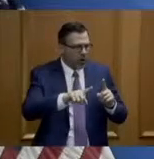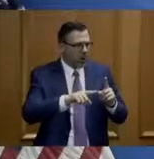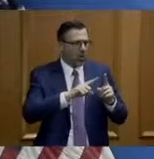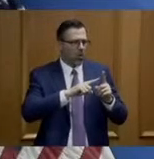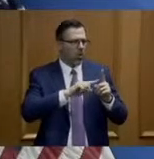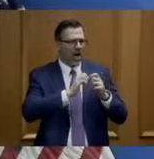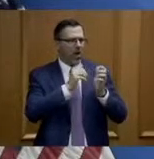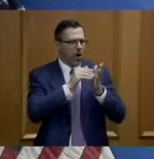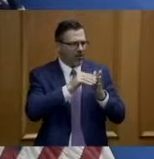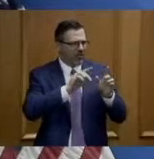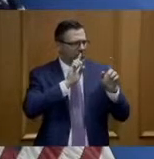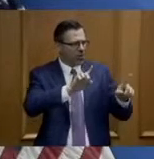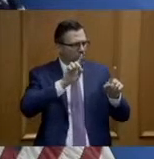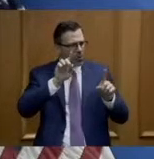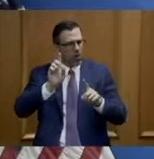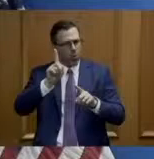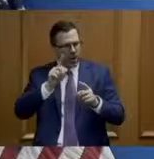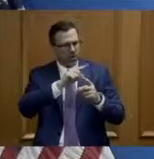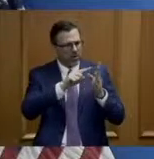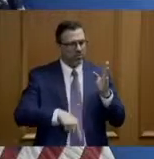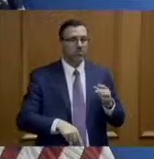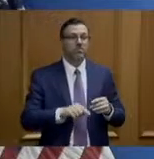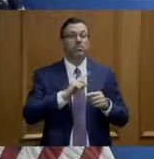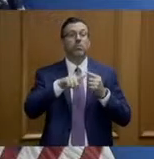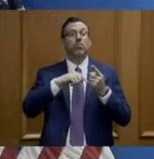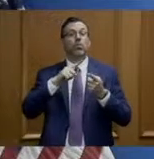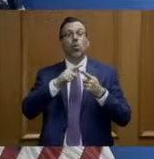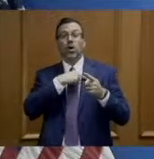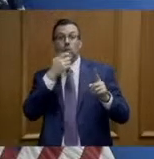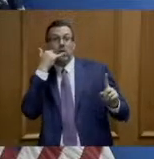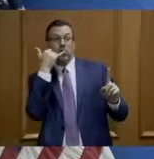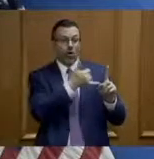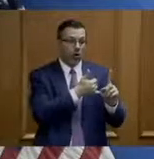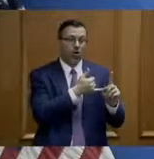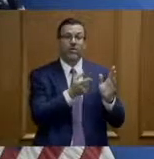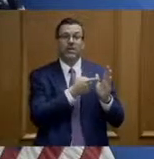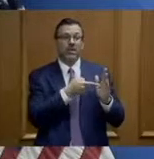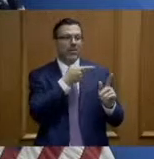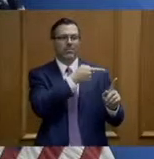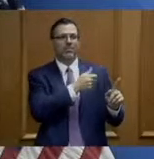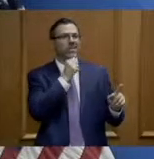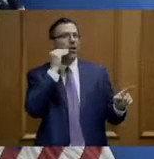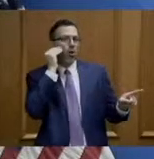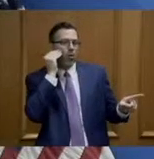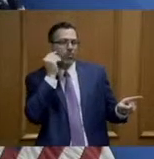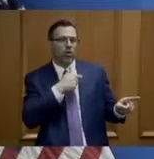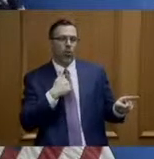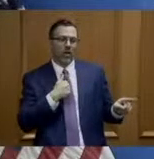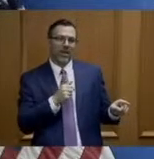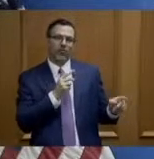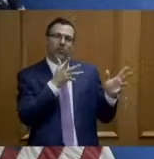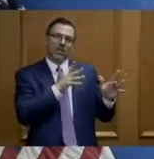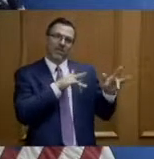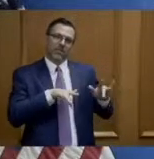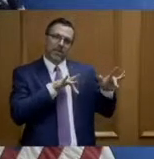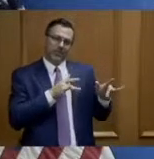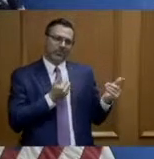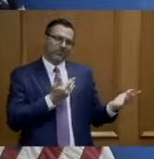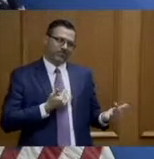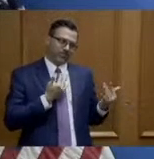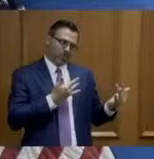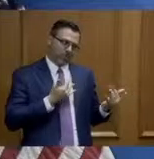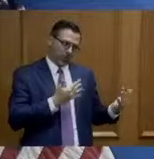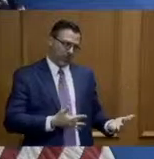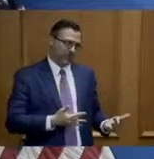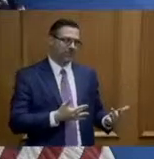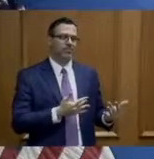information, answering the phone when our staff calls, and giving full and complete responses, including any